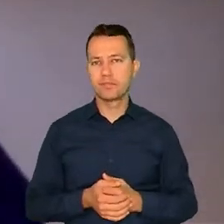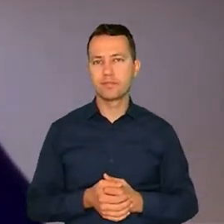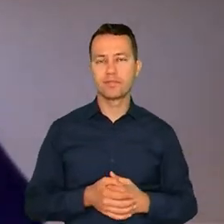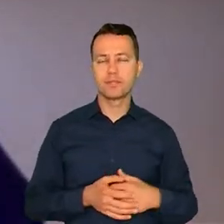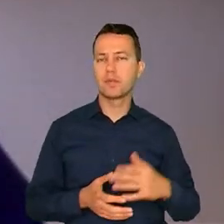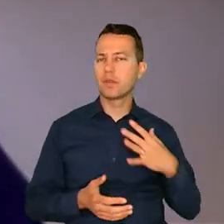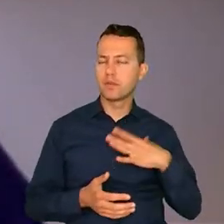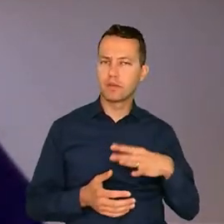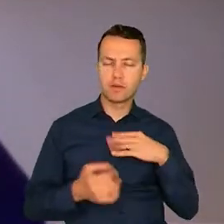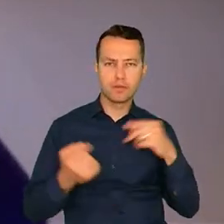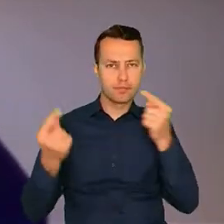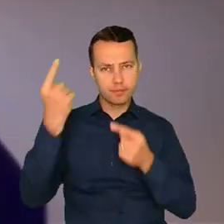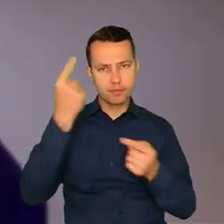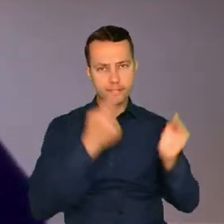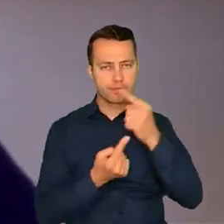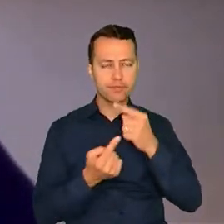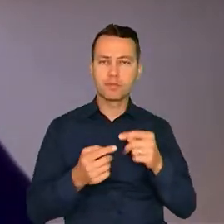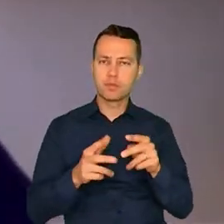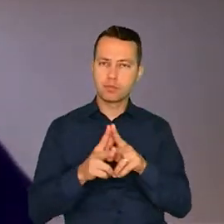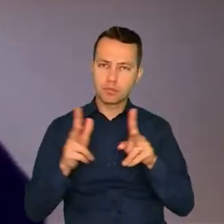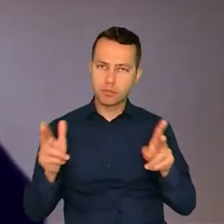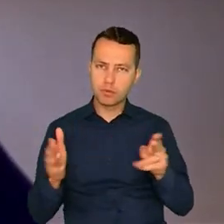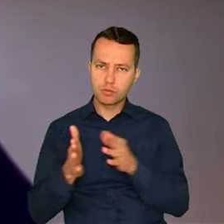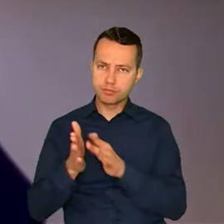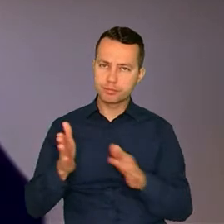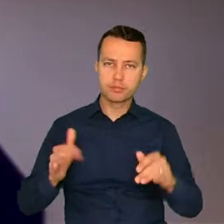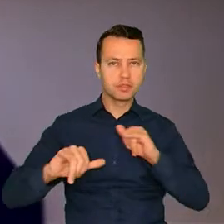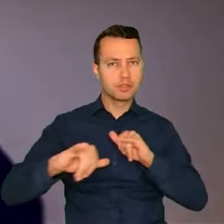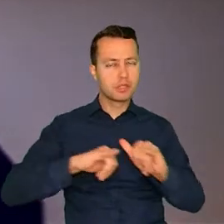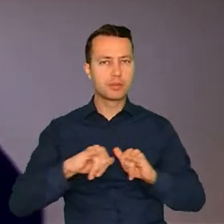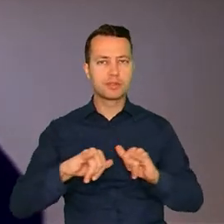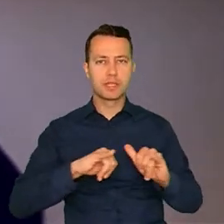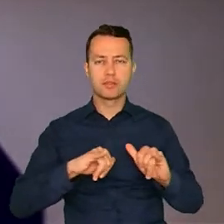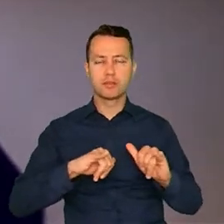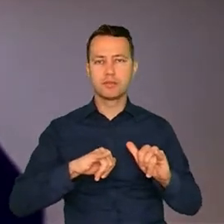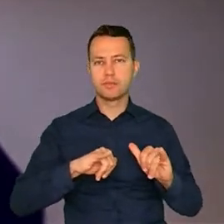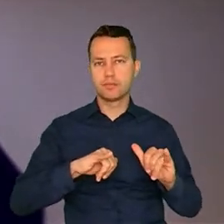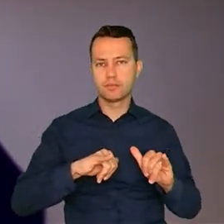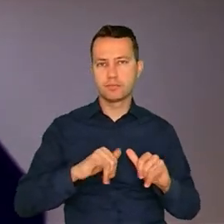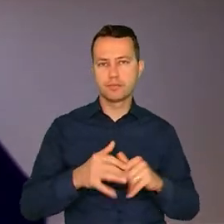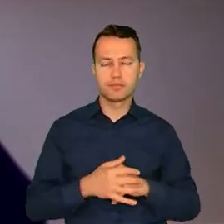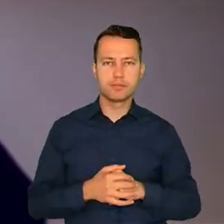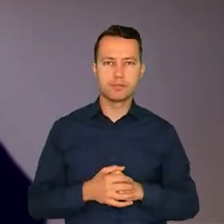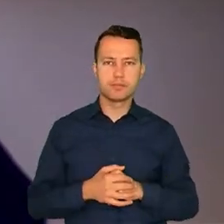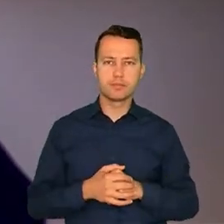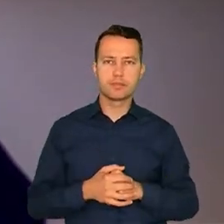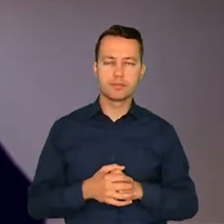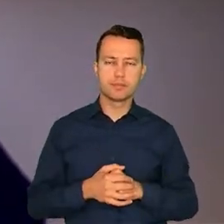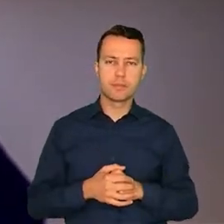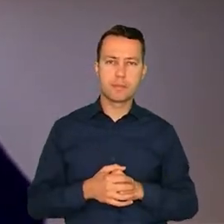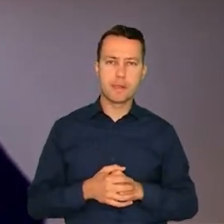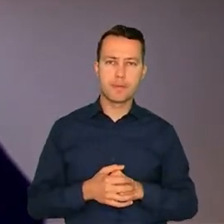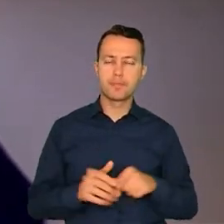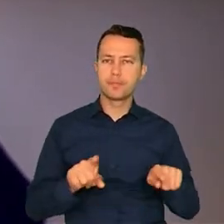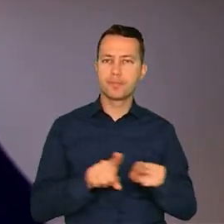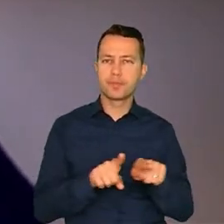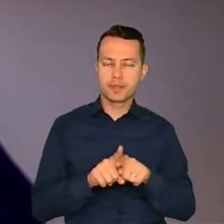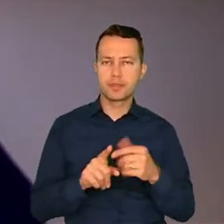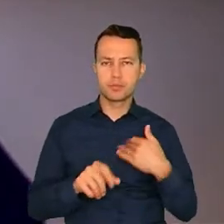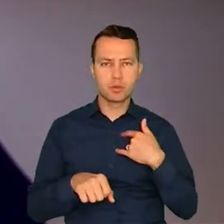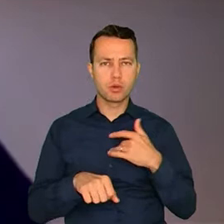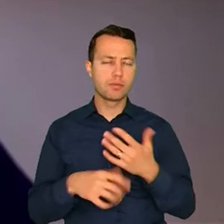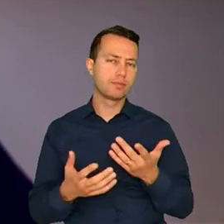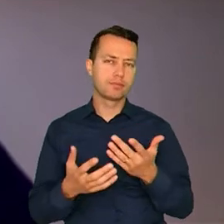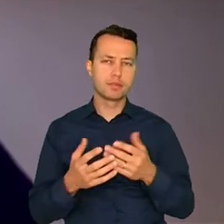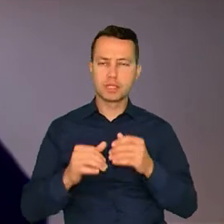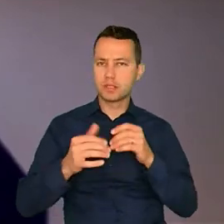process of risk management, actually, and this very clearly was evident in